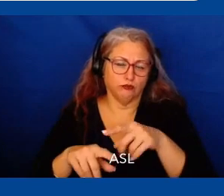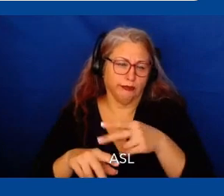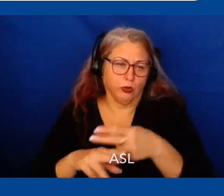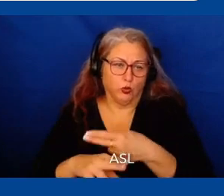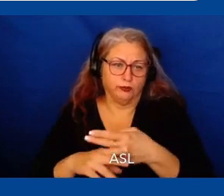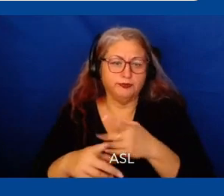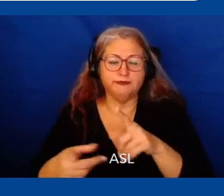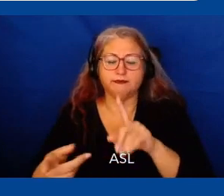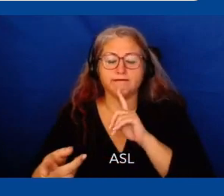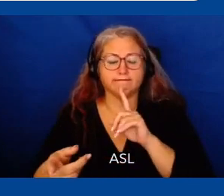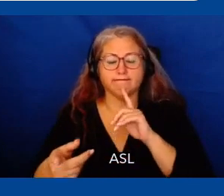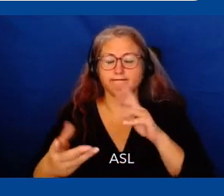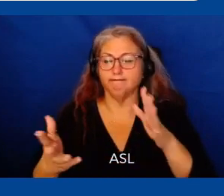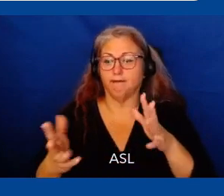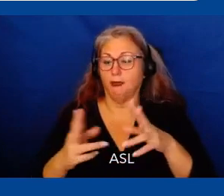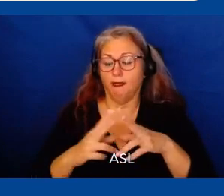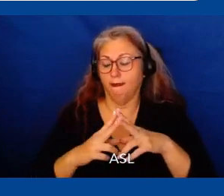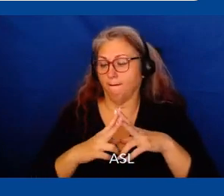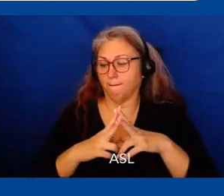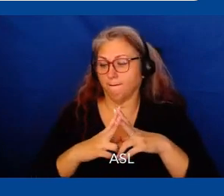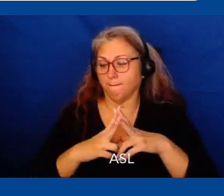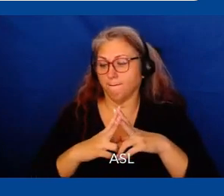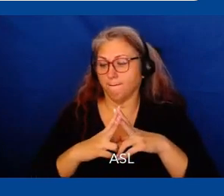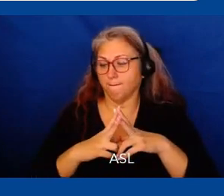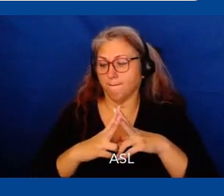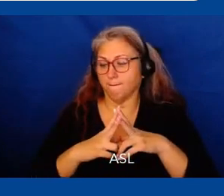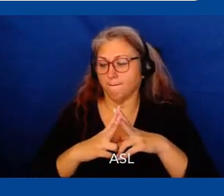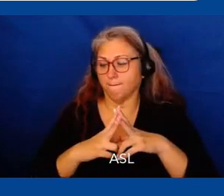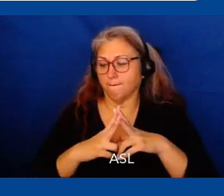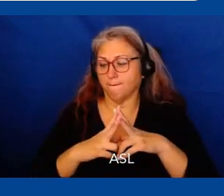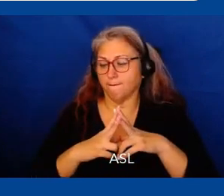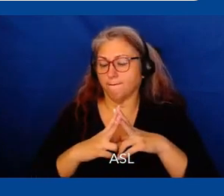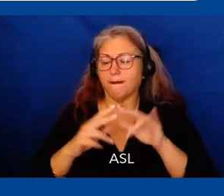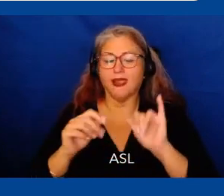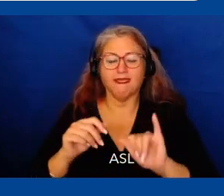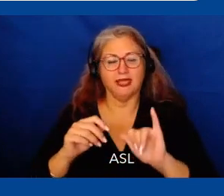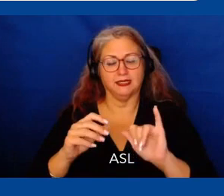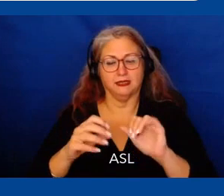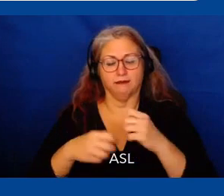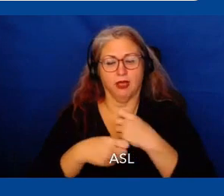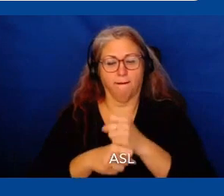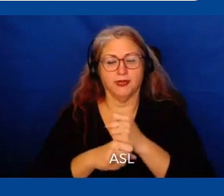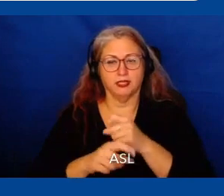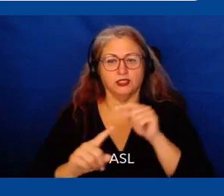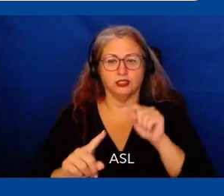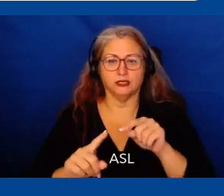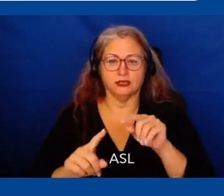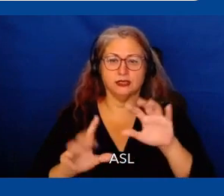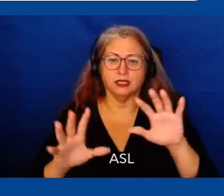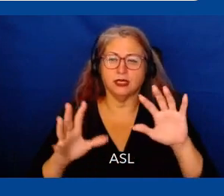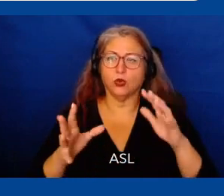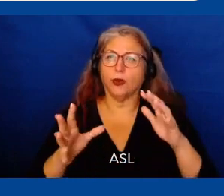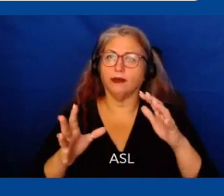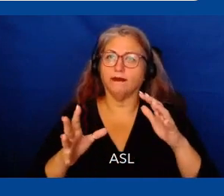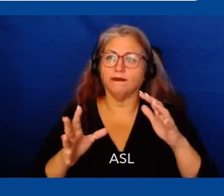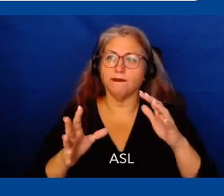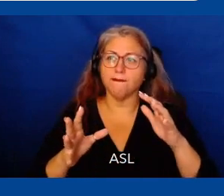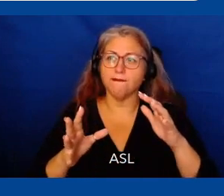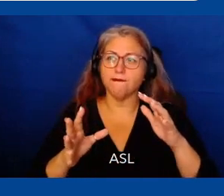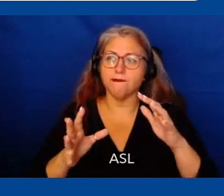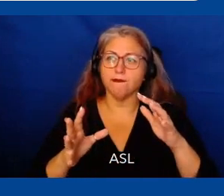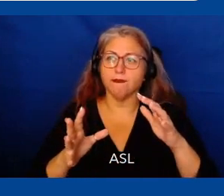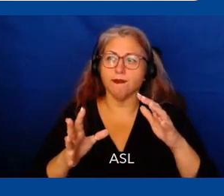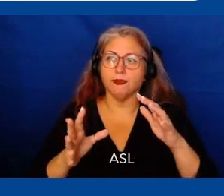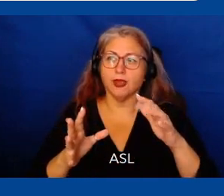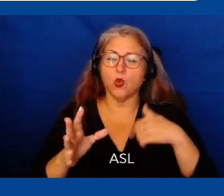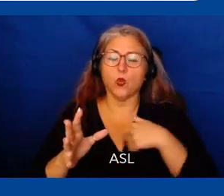it's very it is this composition is like, I think kind of also us